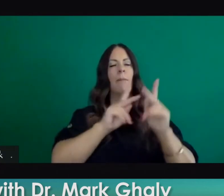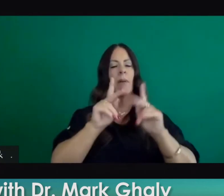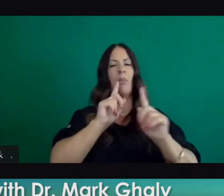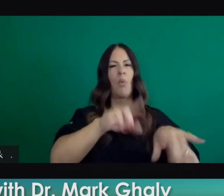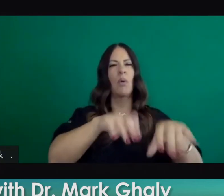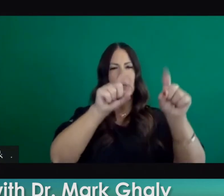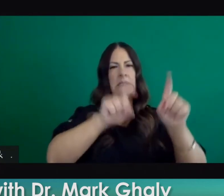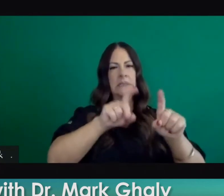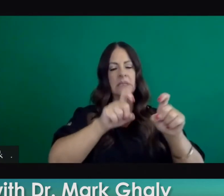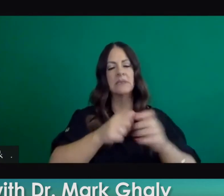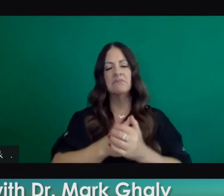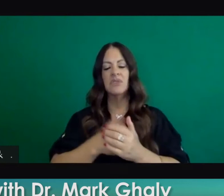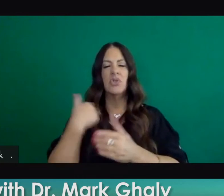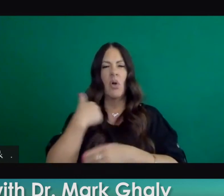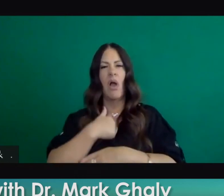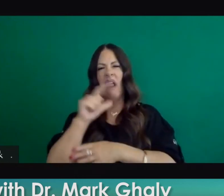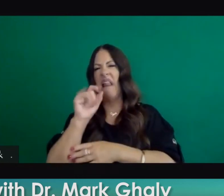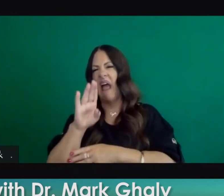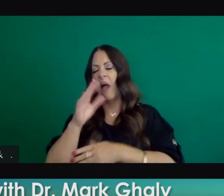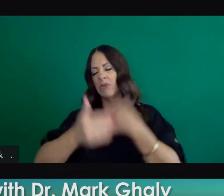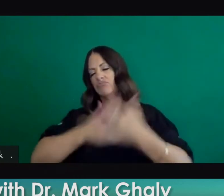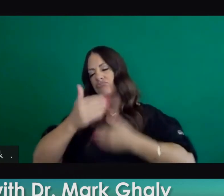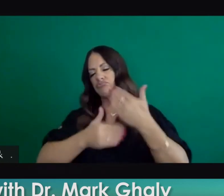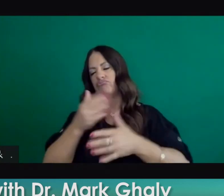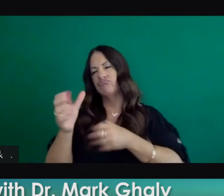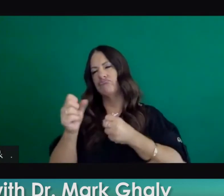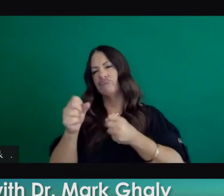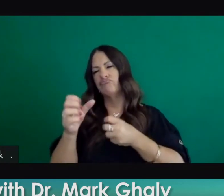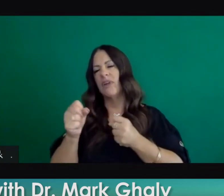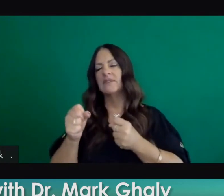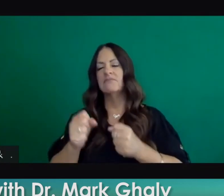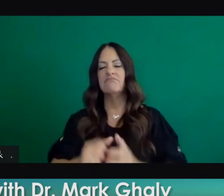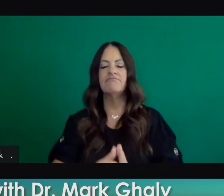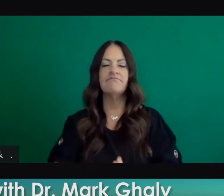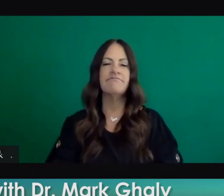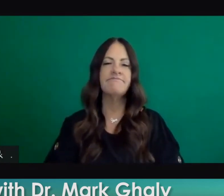same events. Tom Kiskin, Ventura County Star.